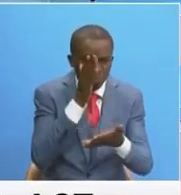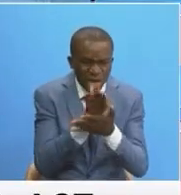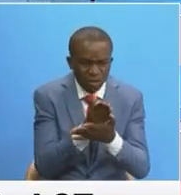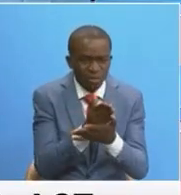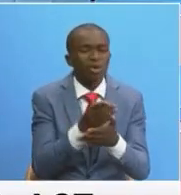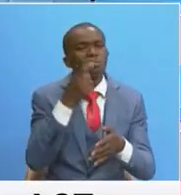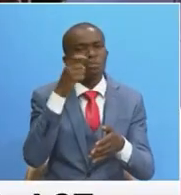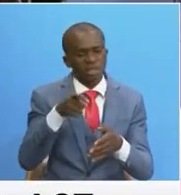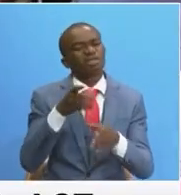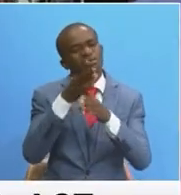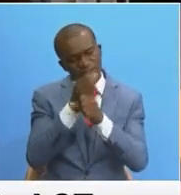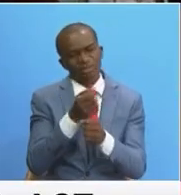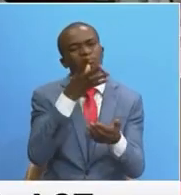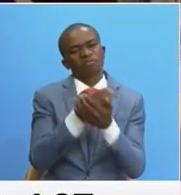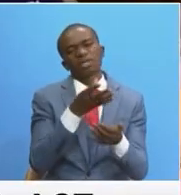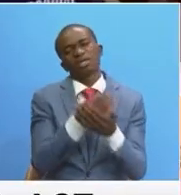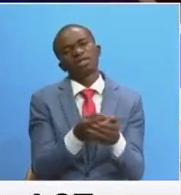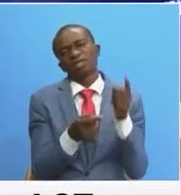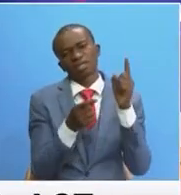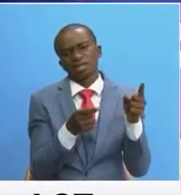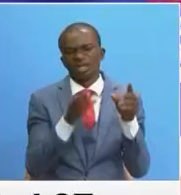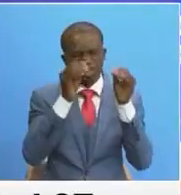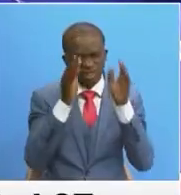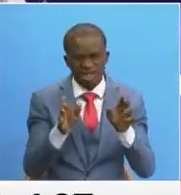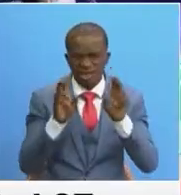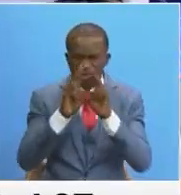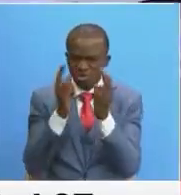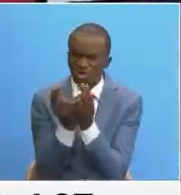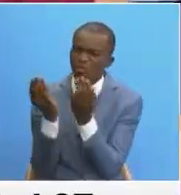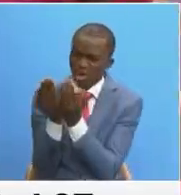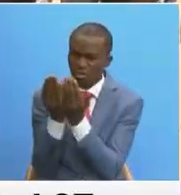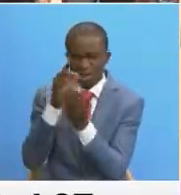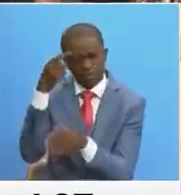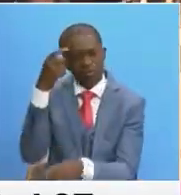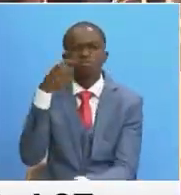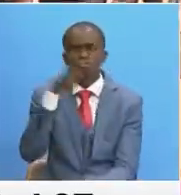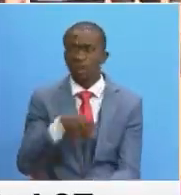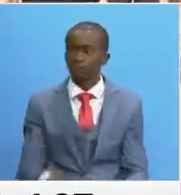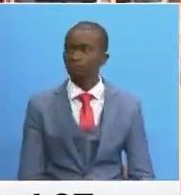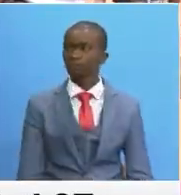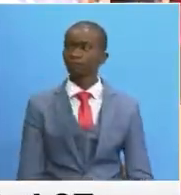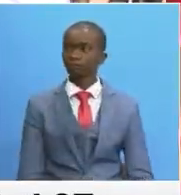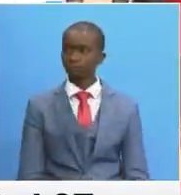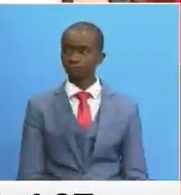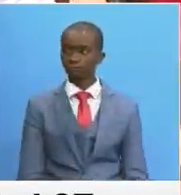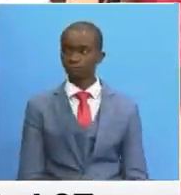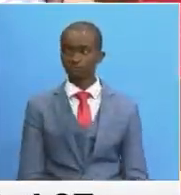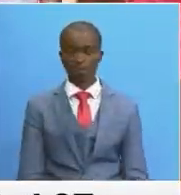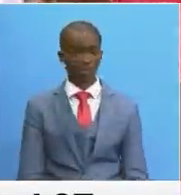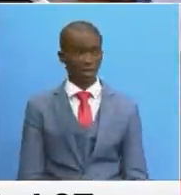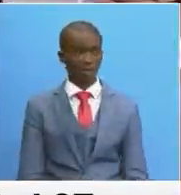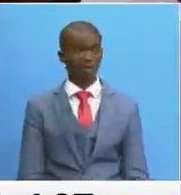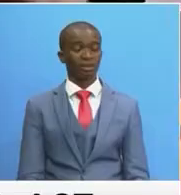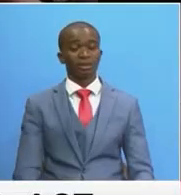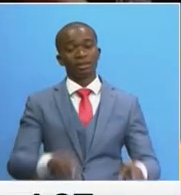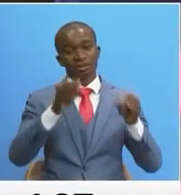by Wope. The teaching profession is a noble career worth to be celebrated as it plays a vital role in